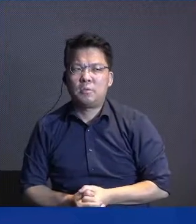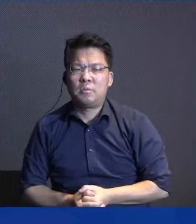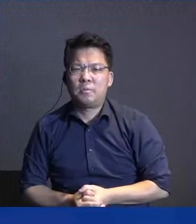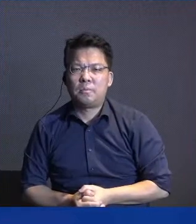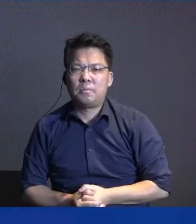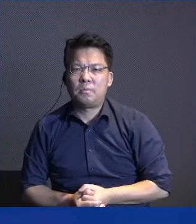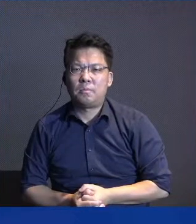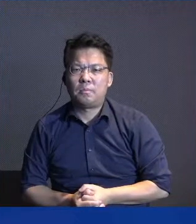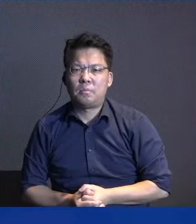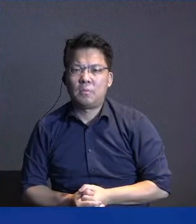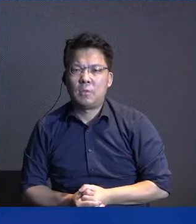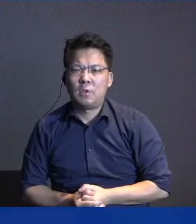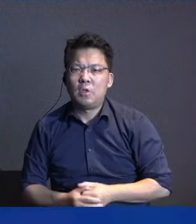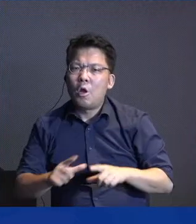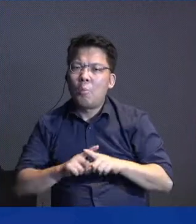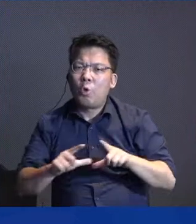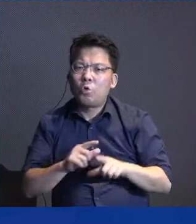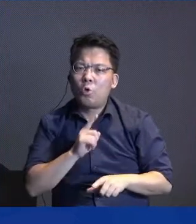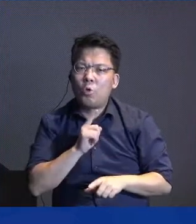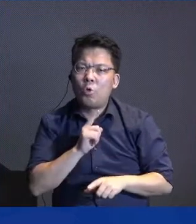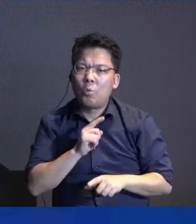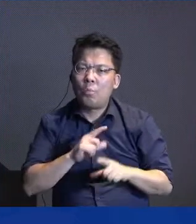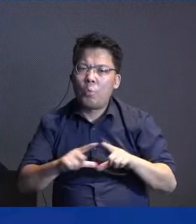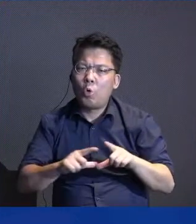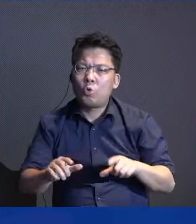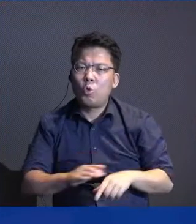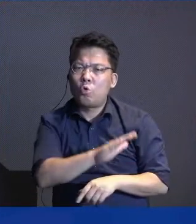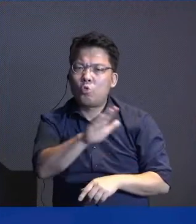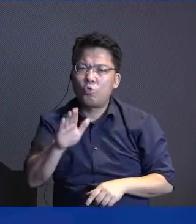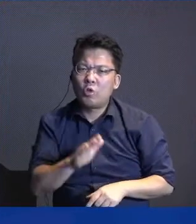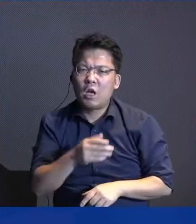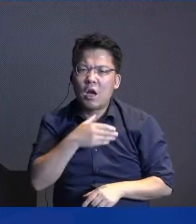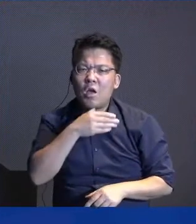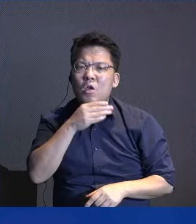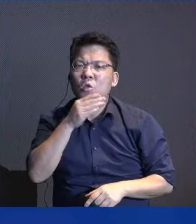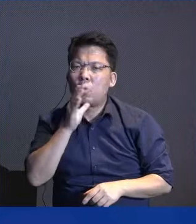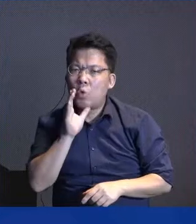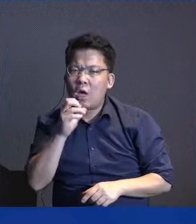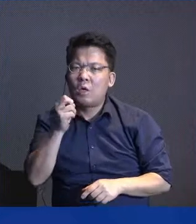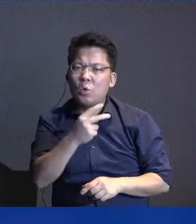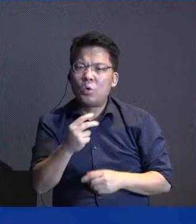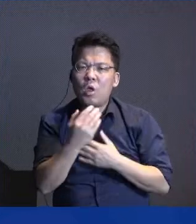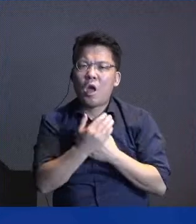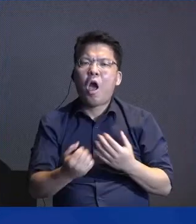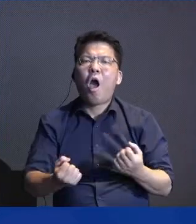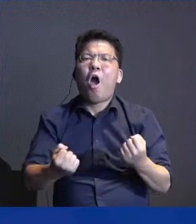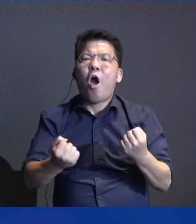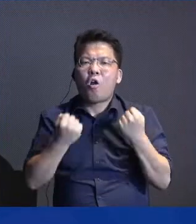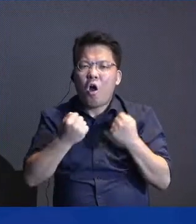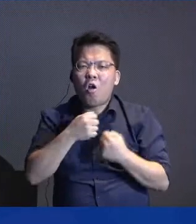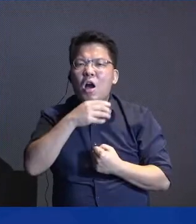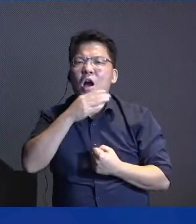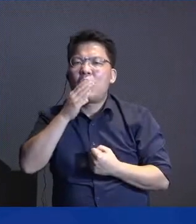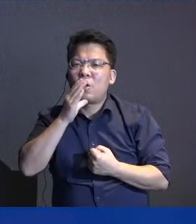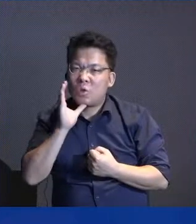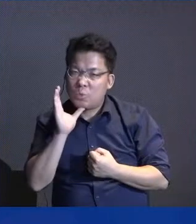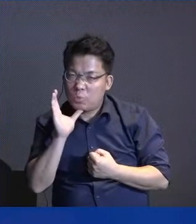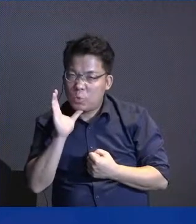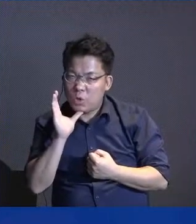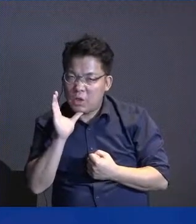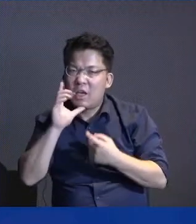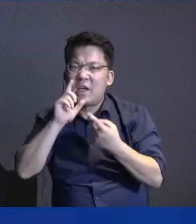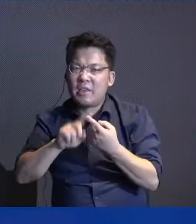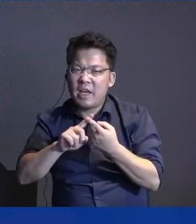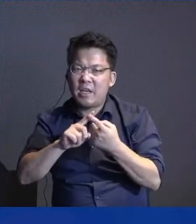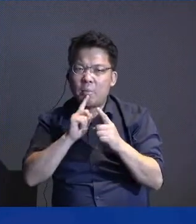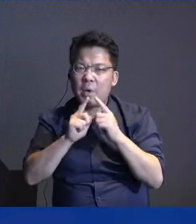we talk about healthy aging, we also need to keep in mind the factors of digital literacy, social security,